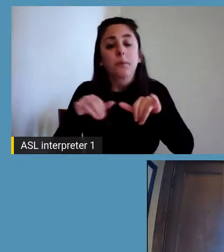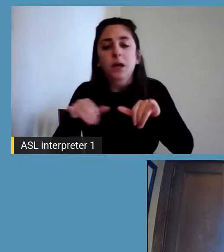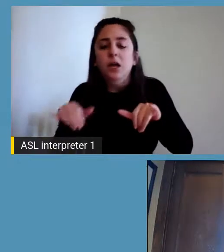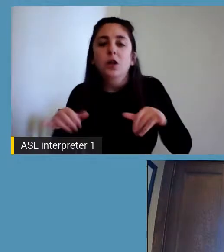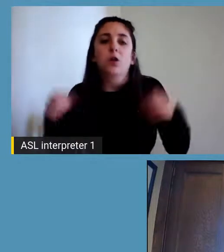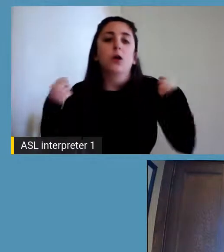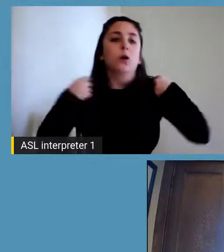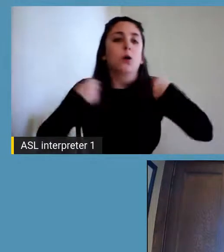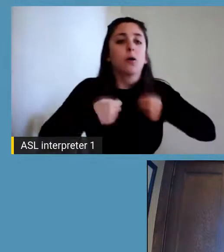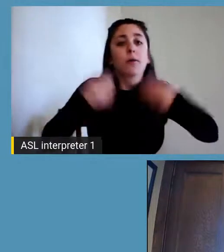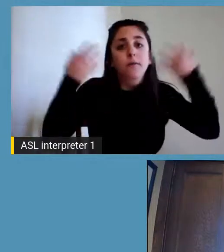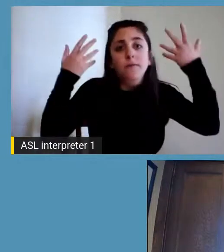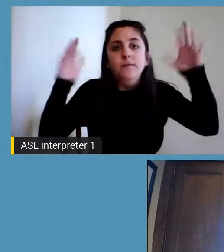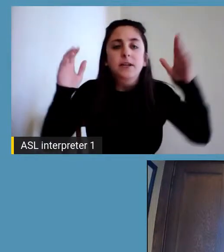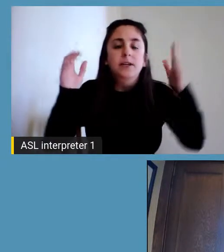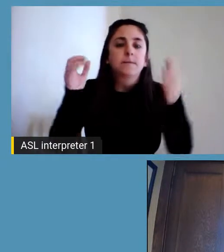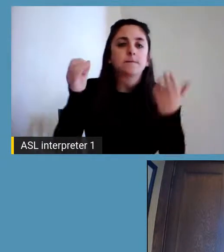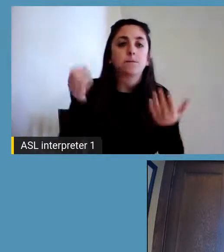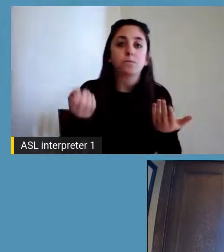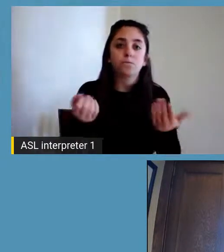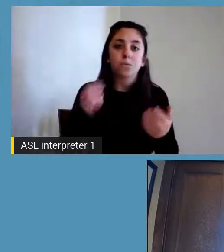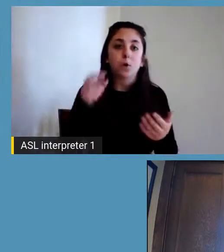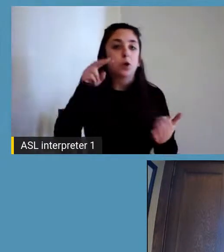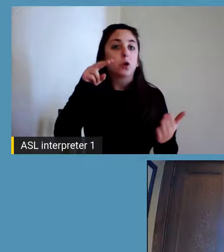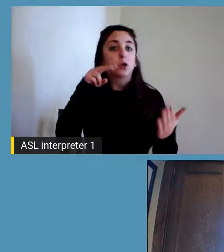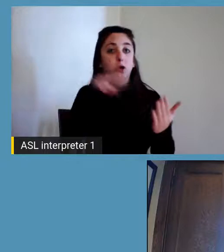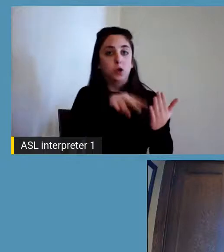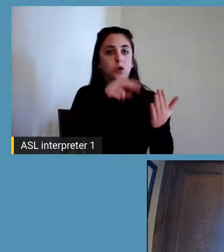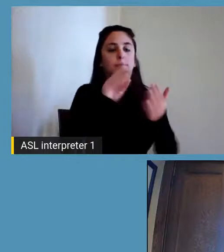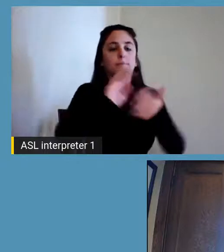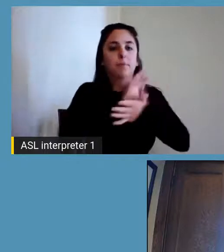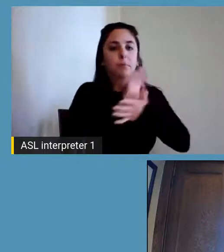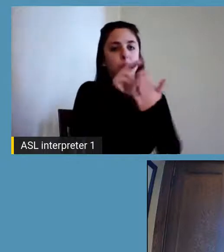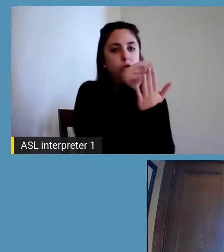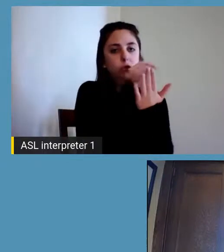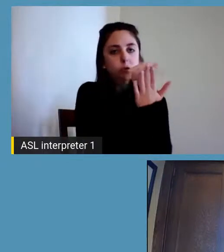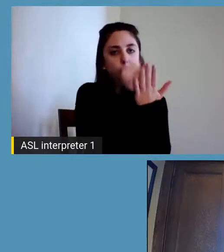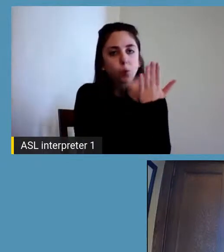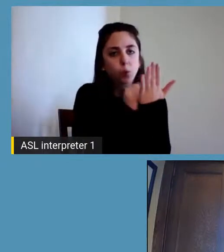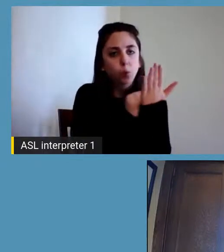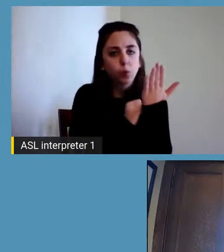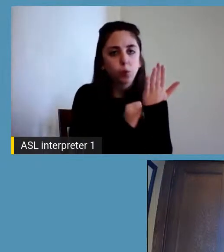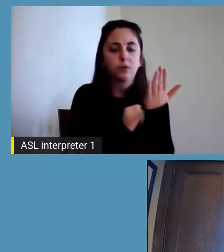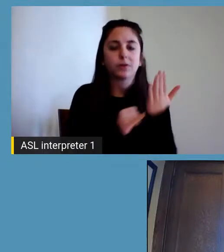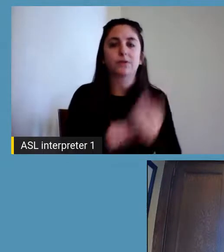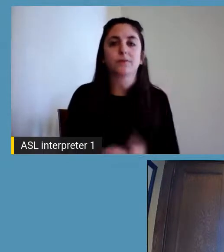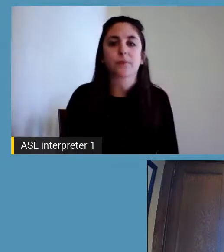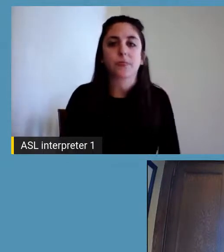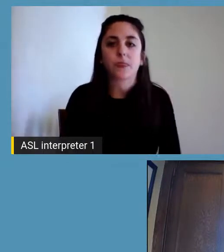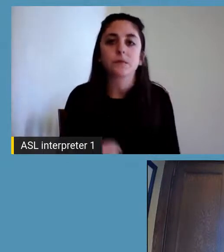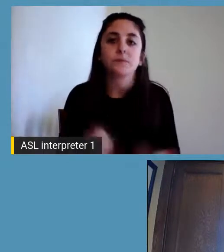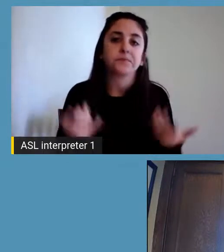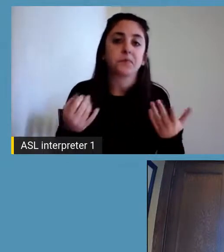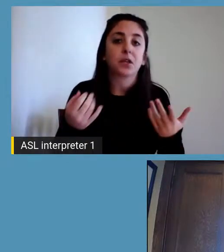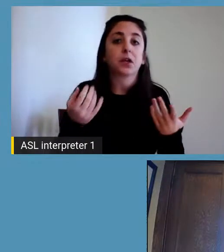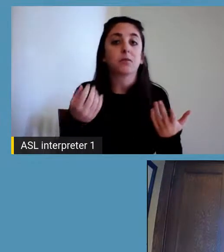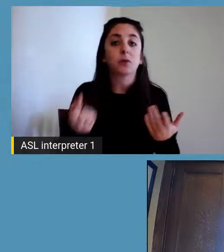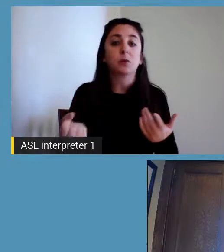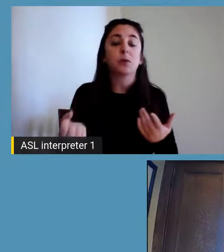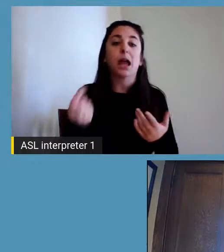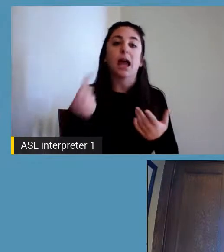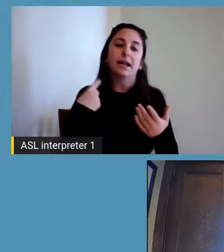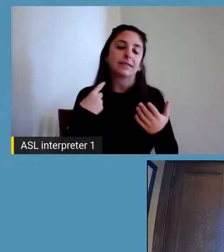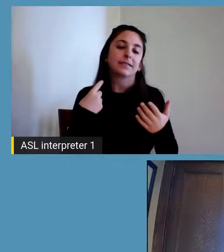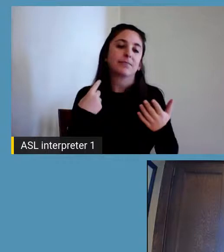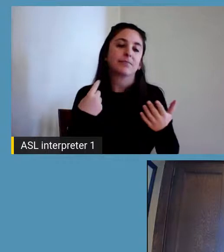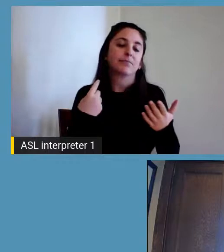based on the drawing before they would say yes. And they still never said yes, which was sort of sad. But they were just asking for a price, but it was